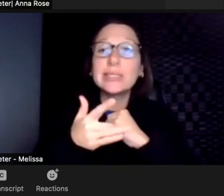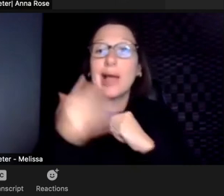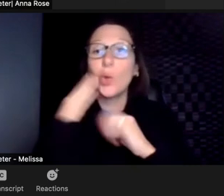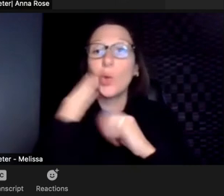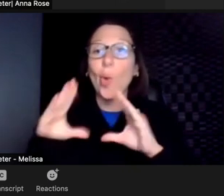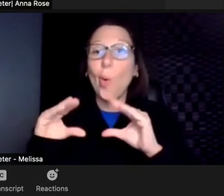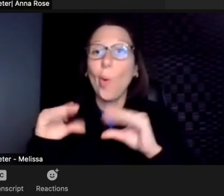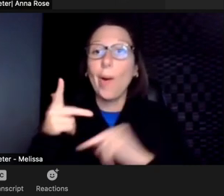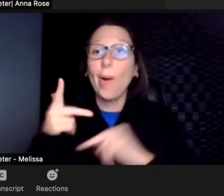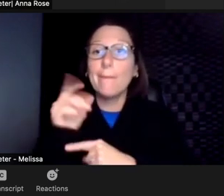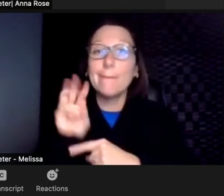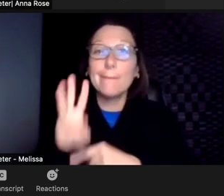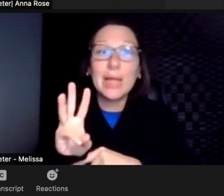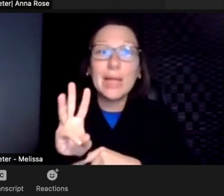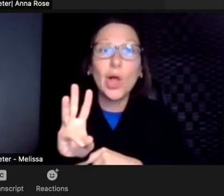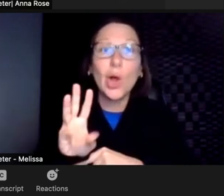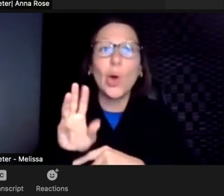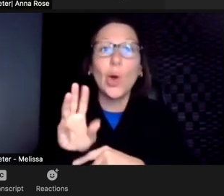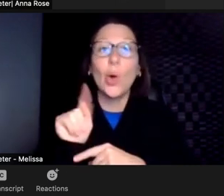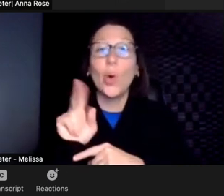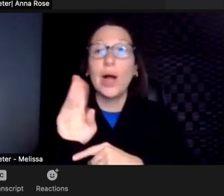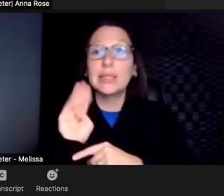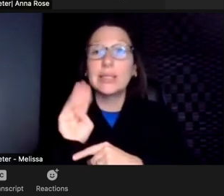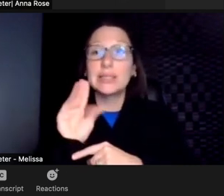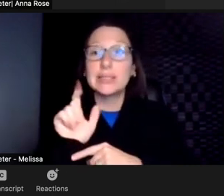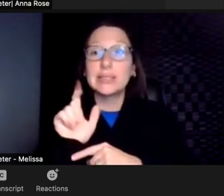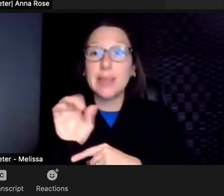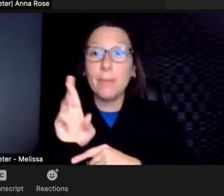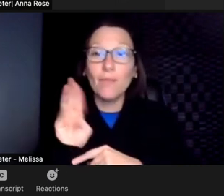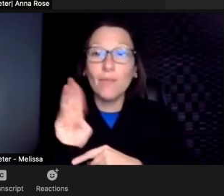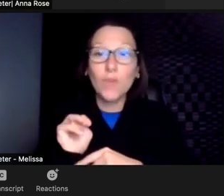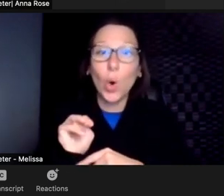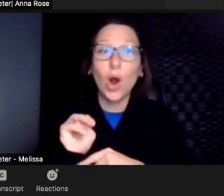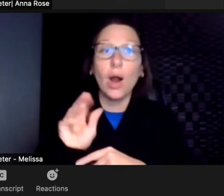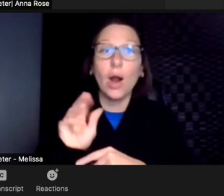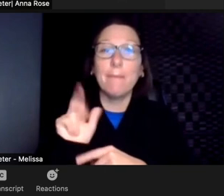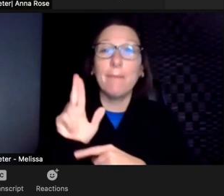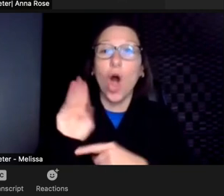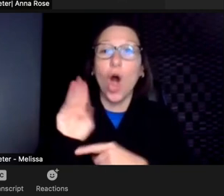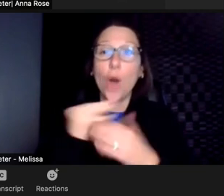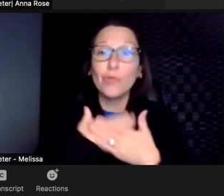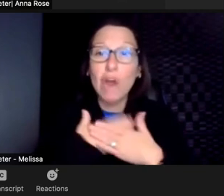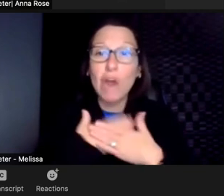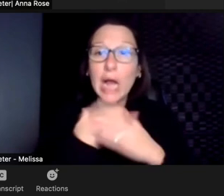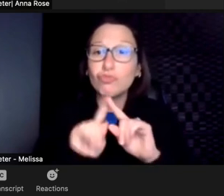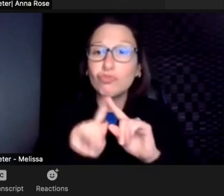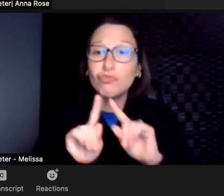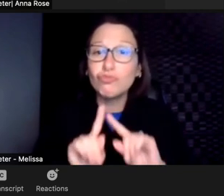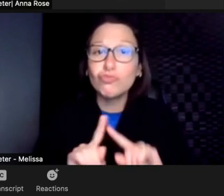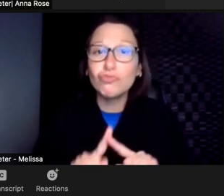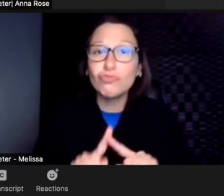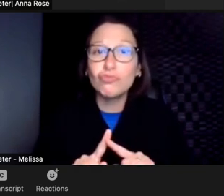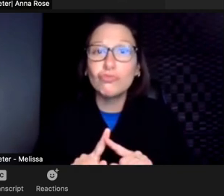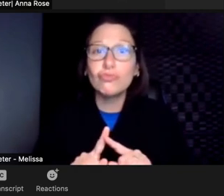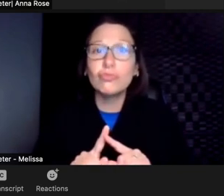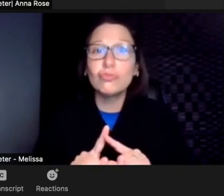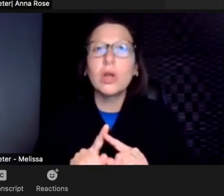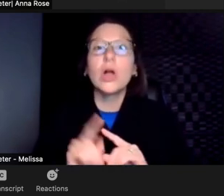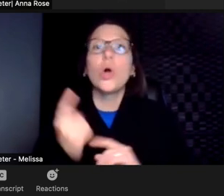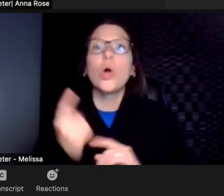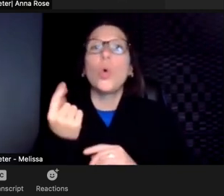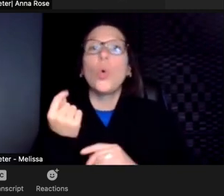forms, armrests, and so on? What are some extra adaptations and equipment that is needed to support attending